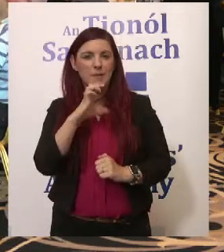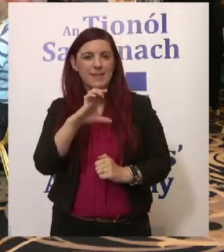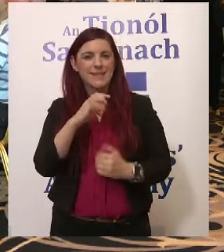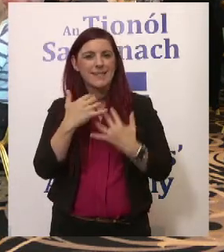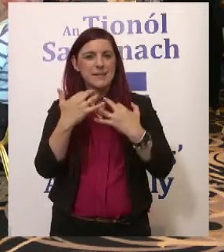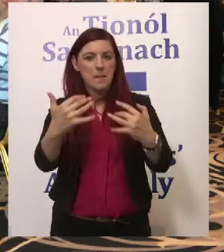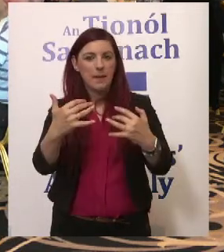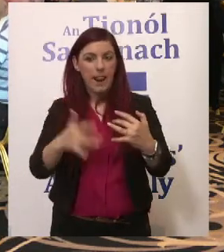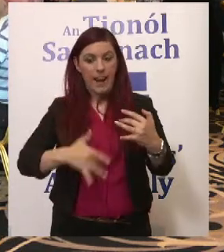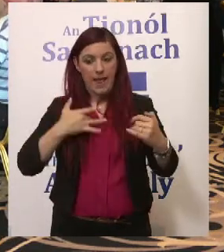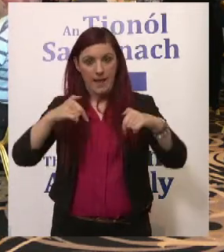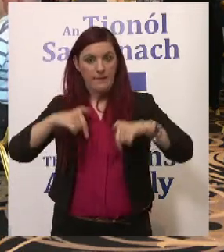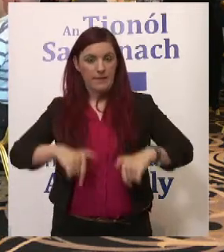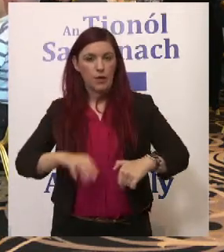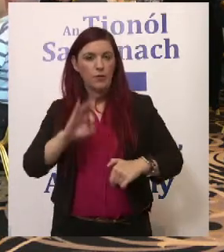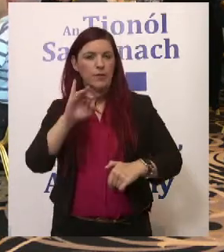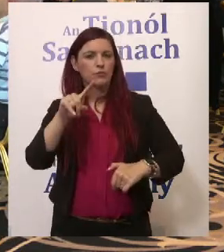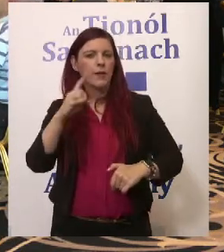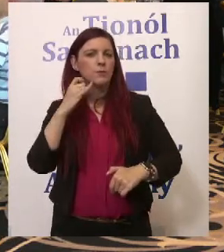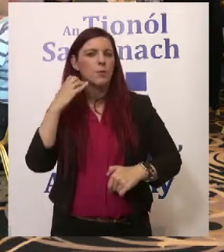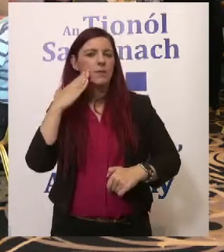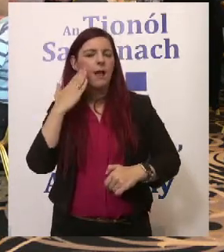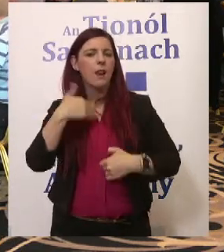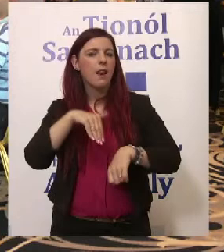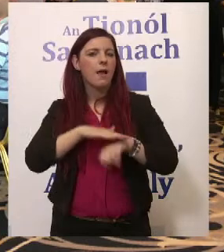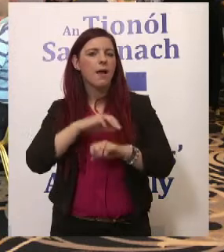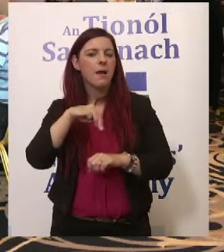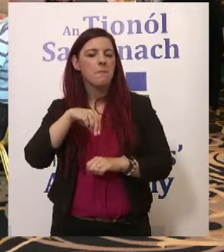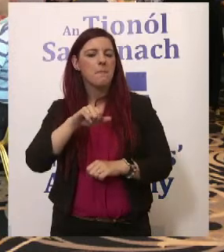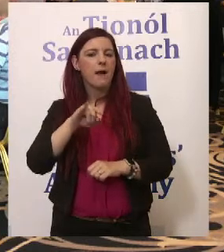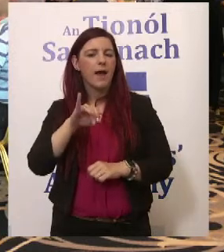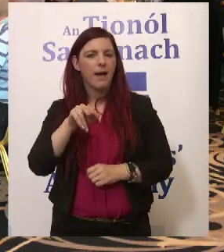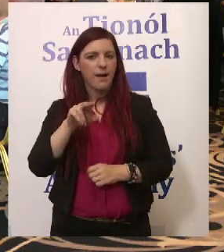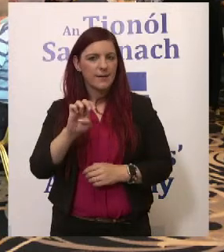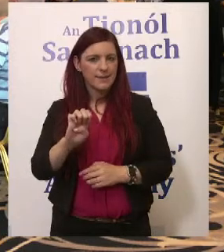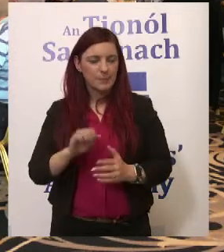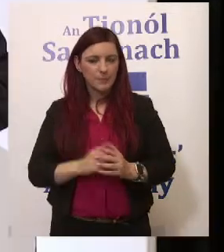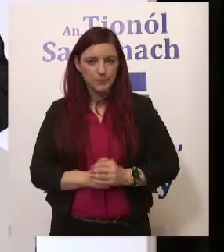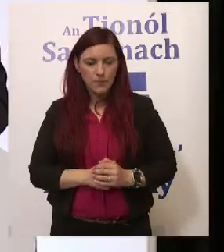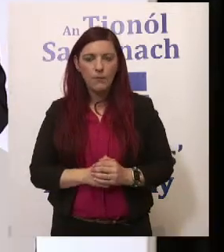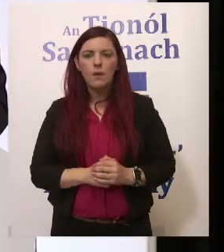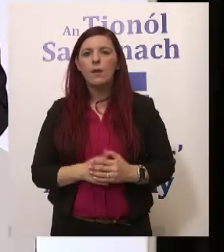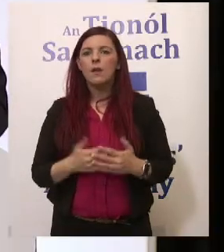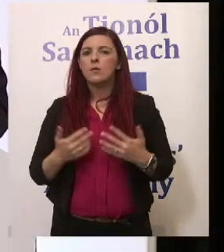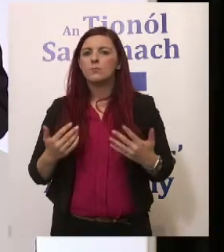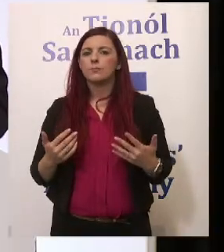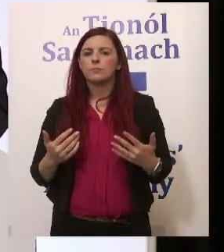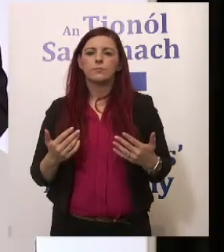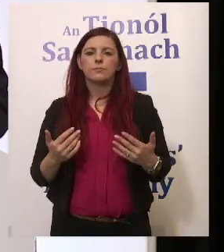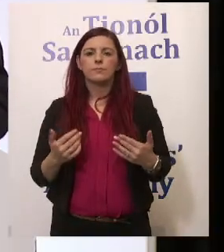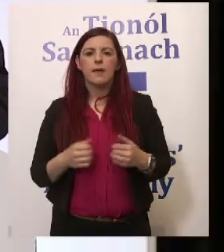in the Grand Hotel in beautiful North County Dublin in Malahide.